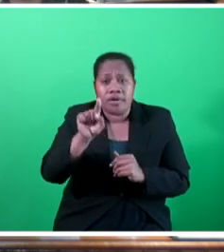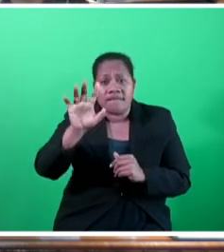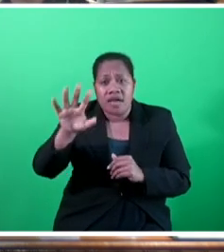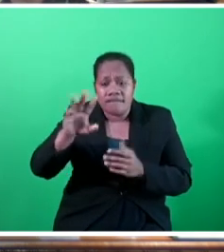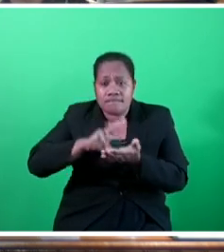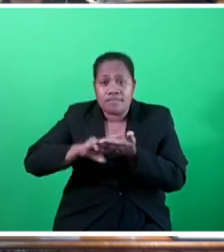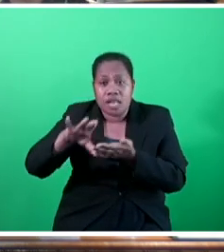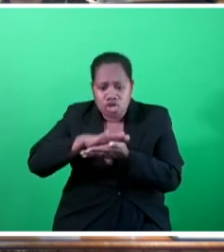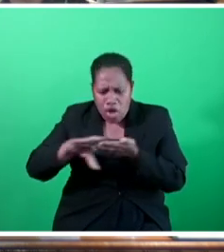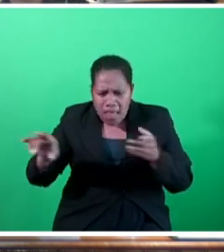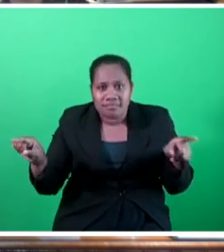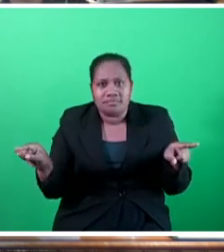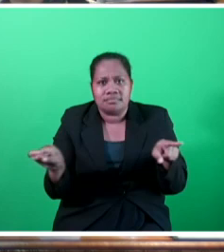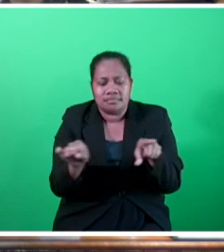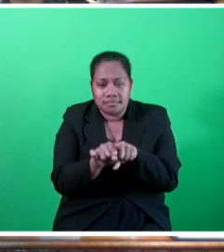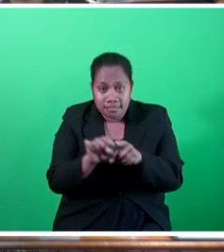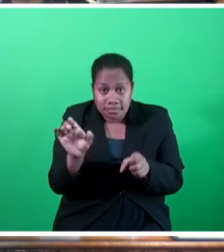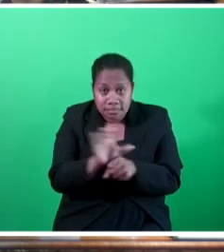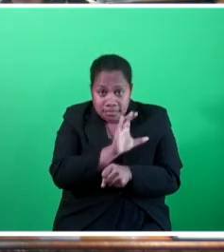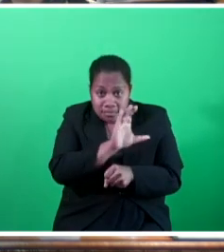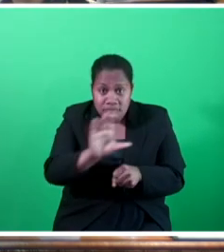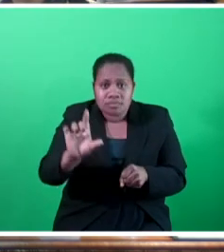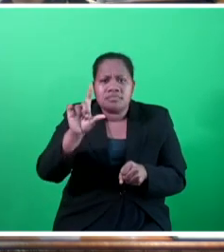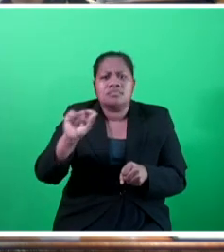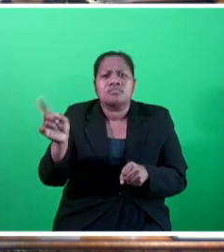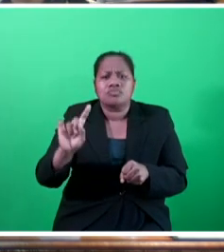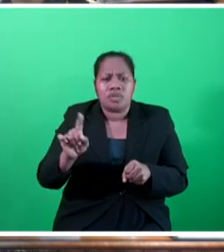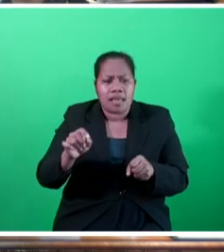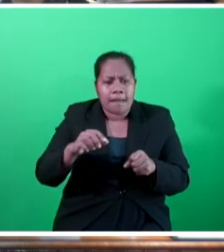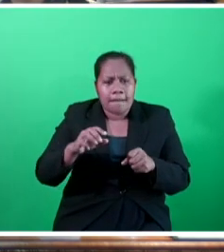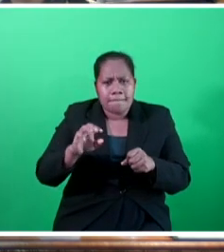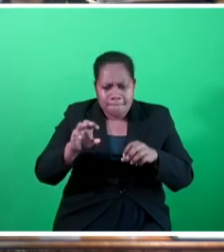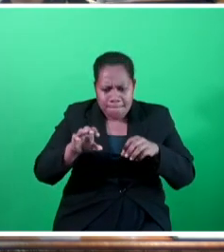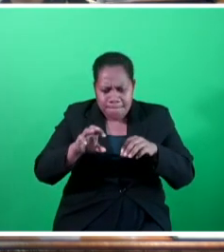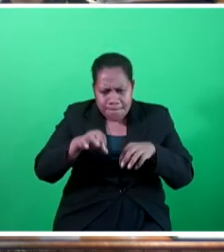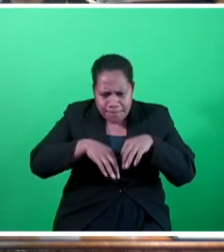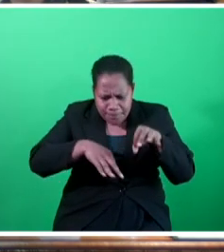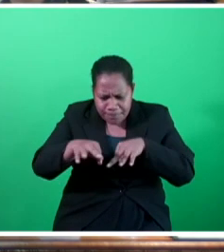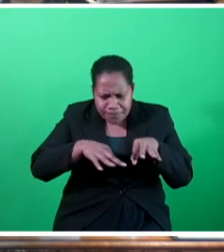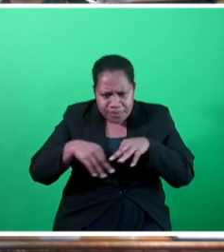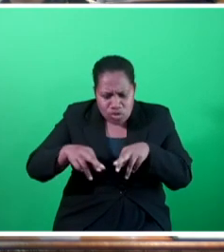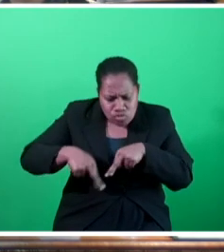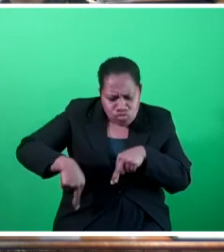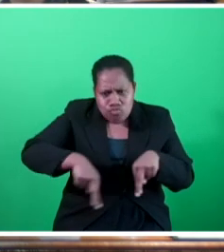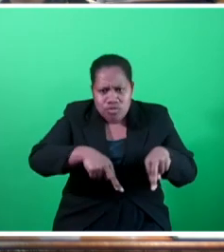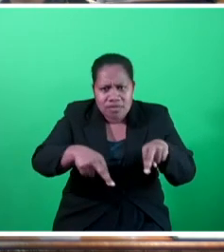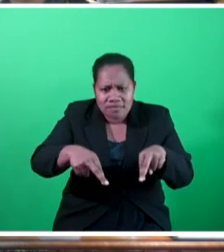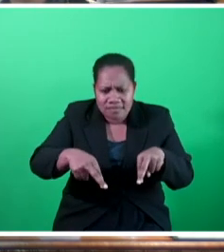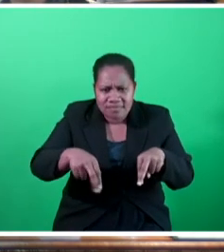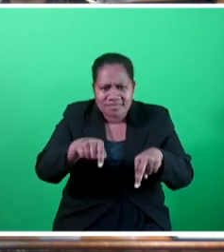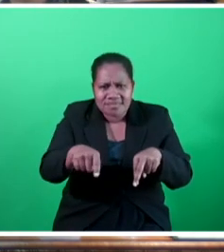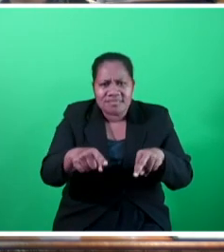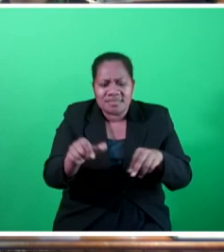did the feasibility study, the master plan for the Nadi River Basin area in 2016. We